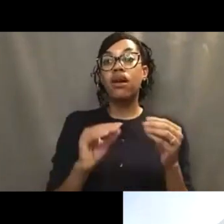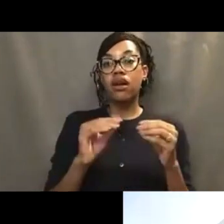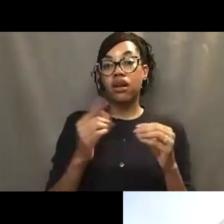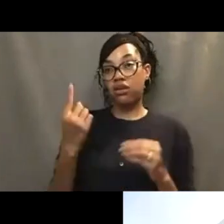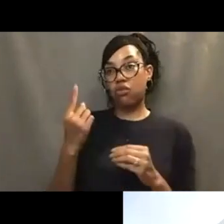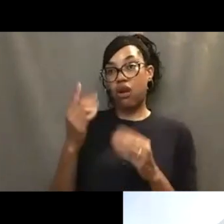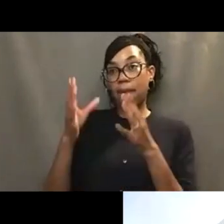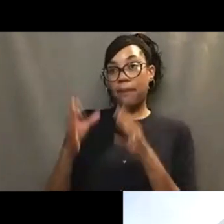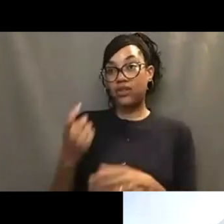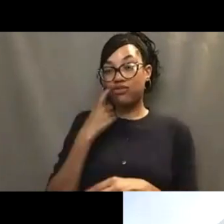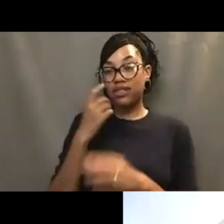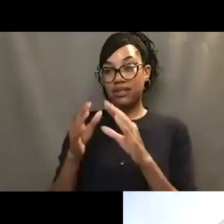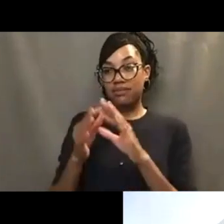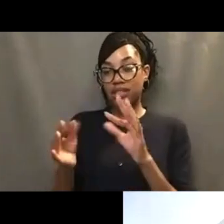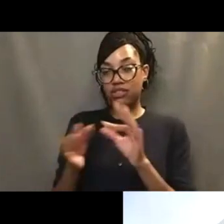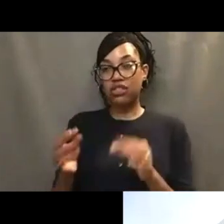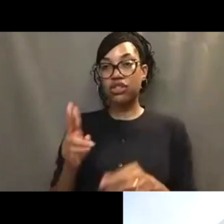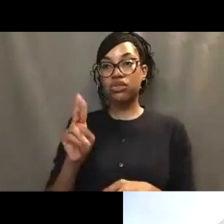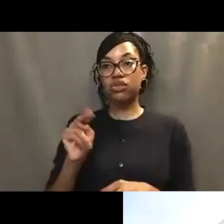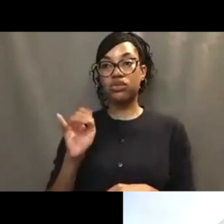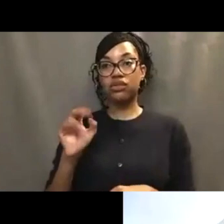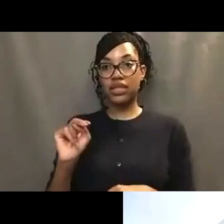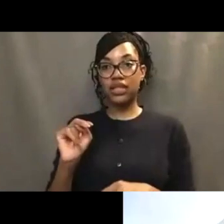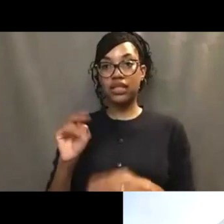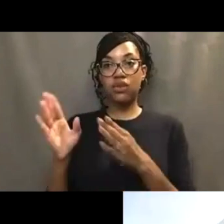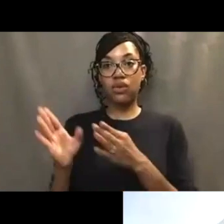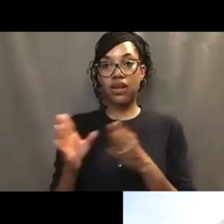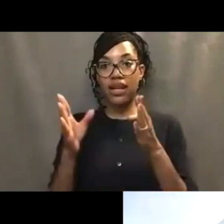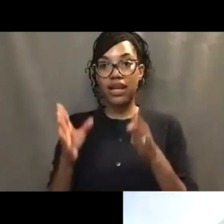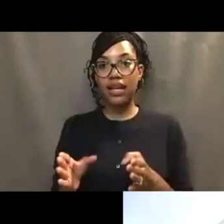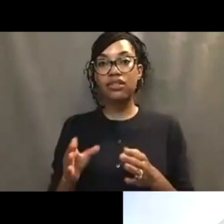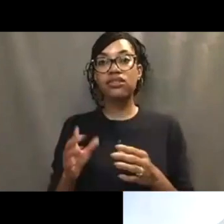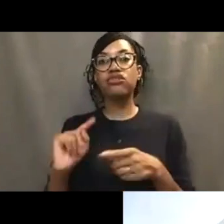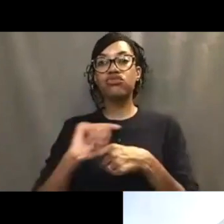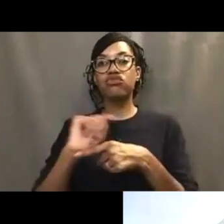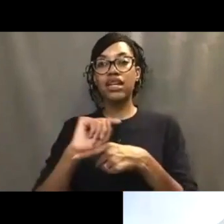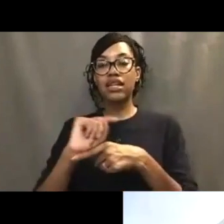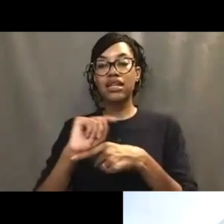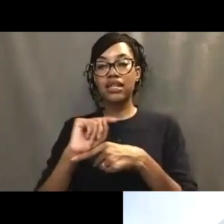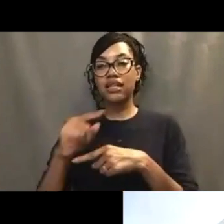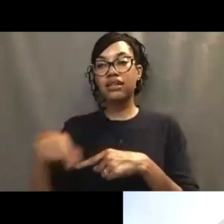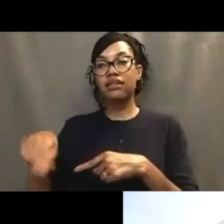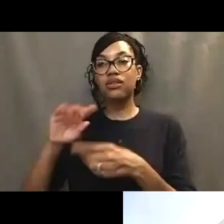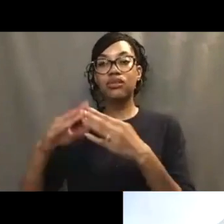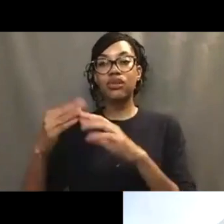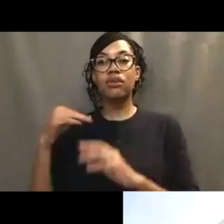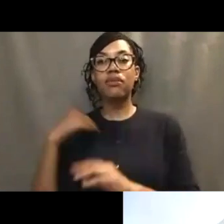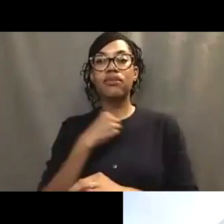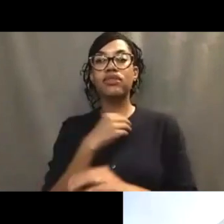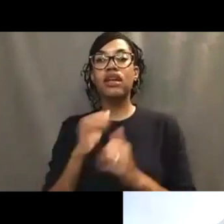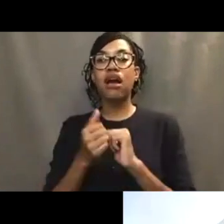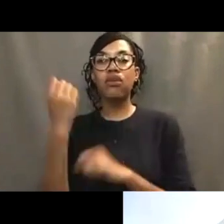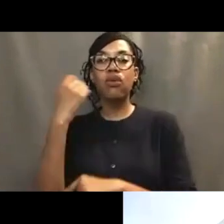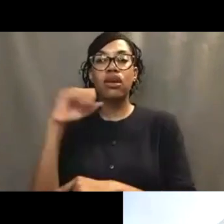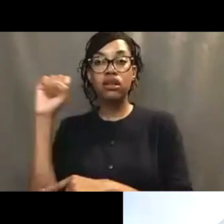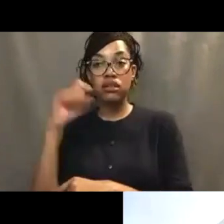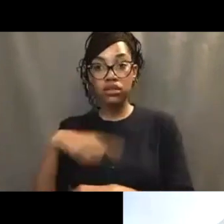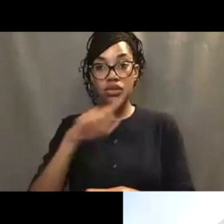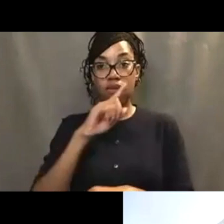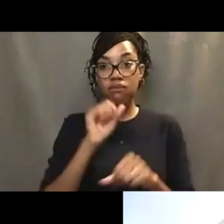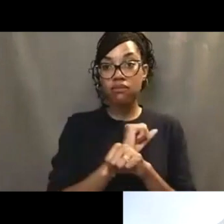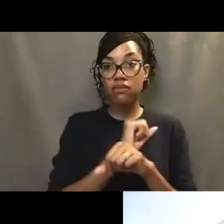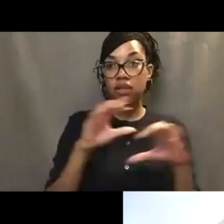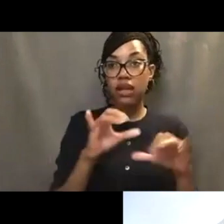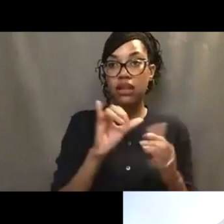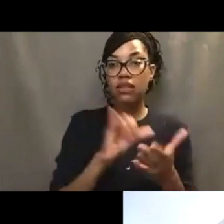union organizers training community members about how to organize. They want to know, have you all done that? What did it